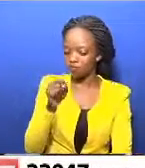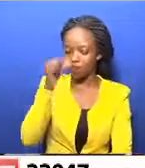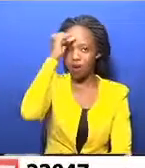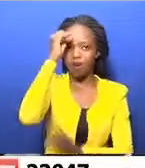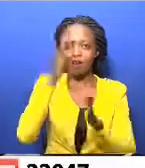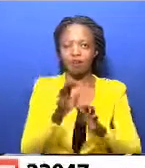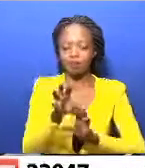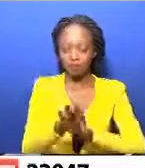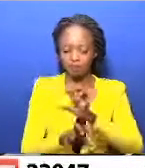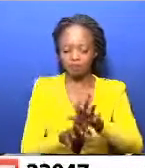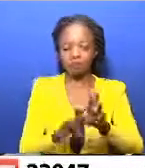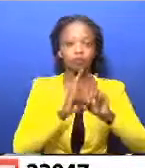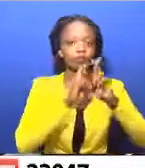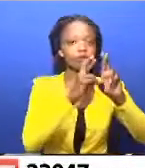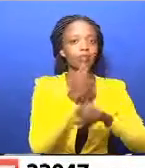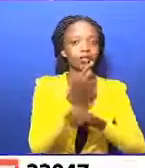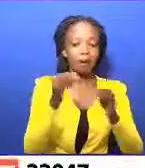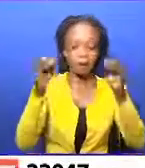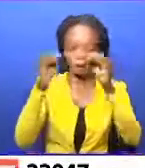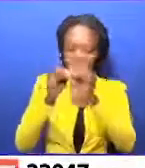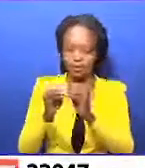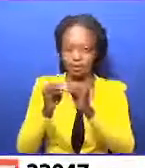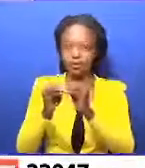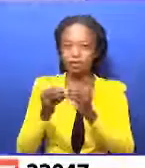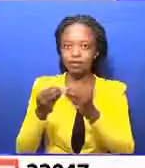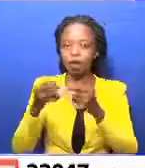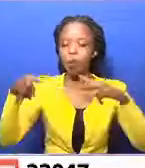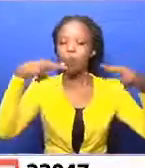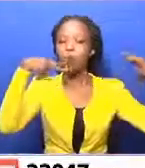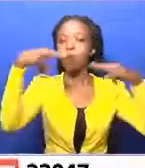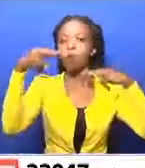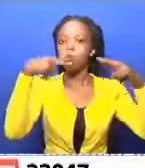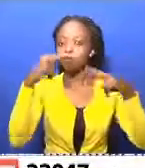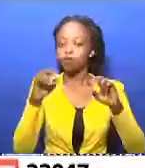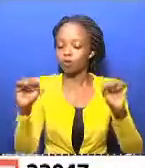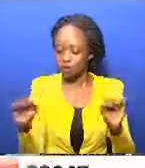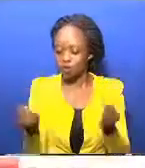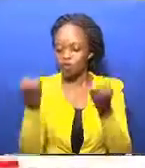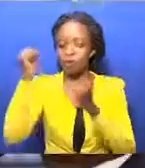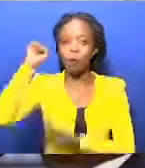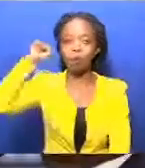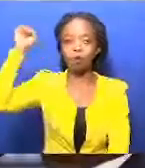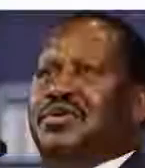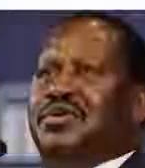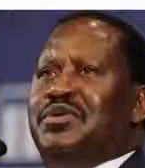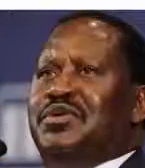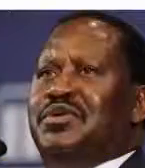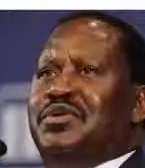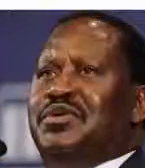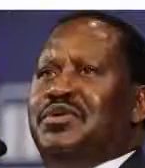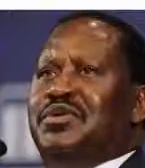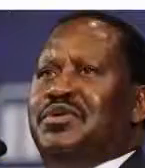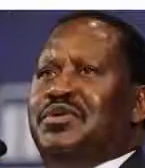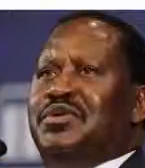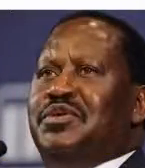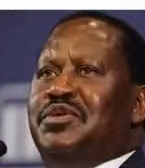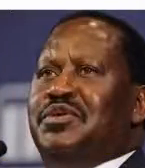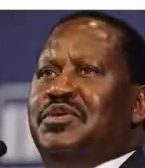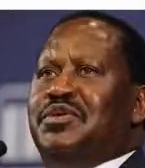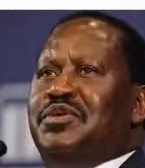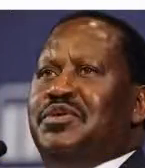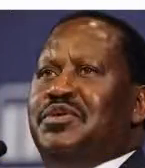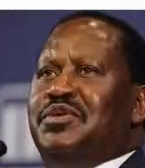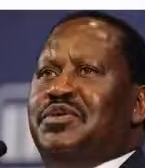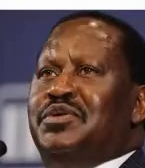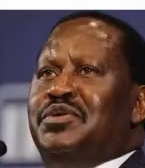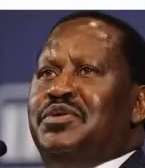Reports indicated that Odinga met Waiguru at a city hotel to save her political career. He further states that he doesn't have the